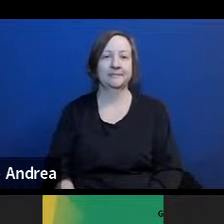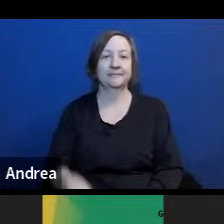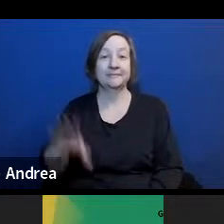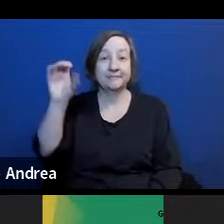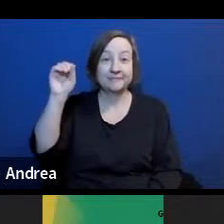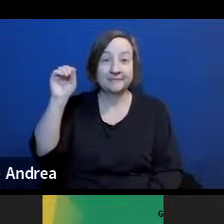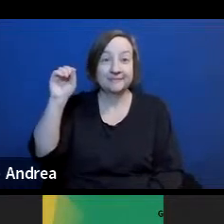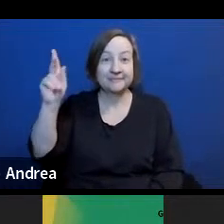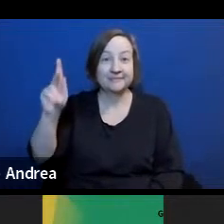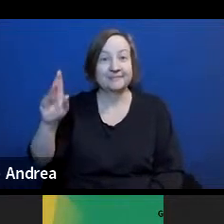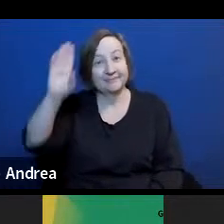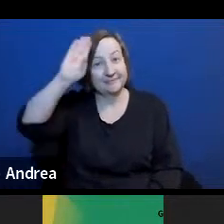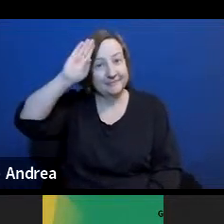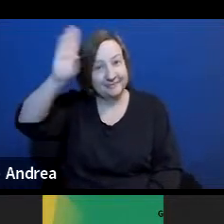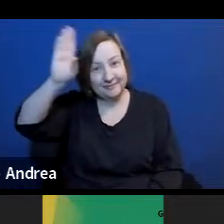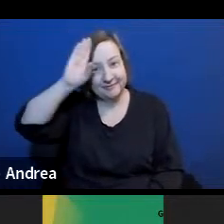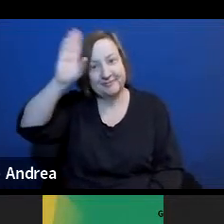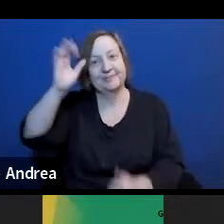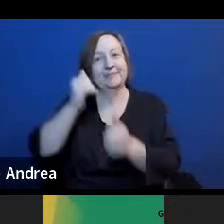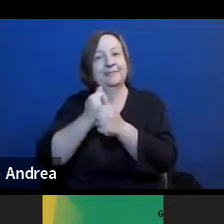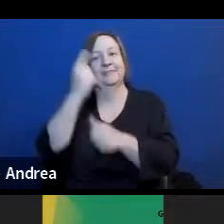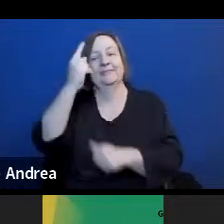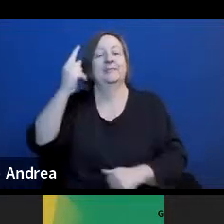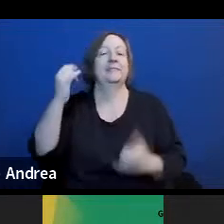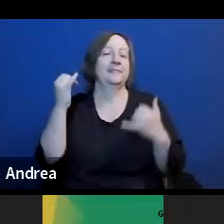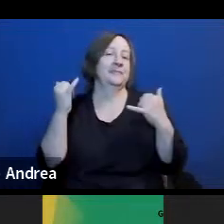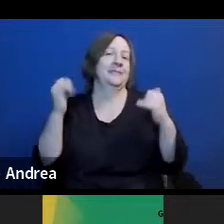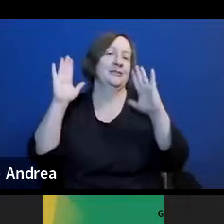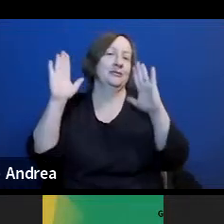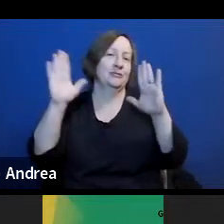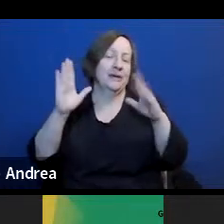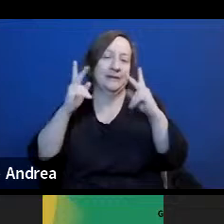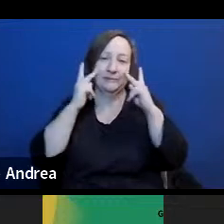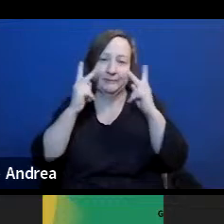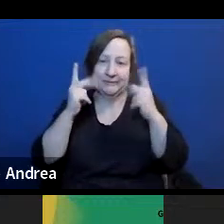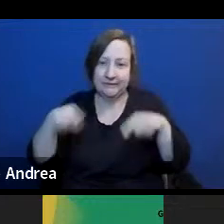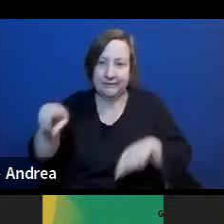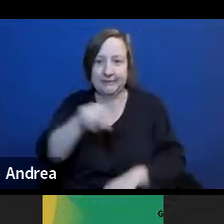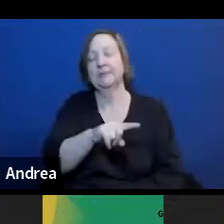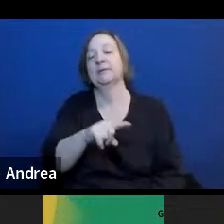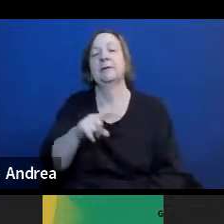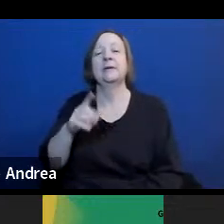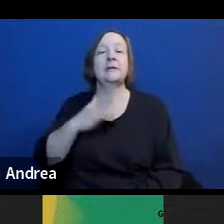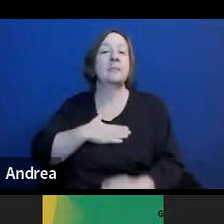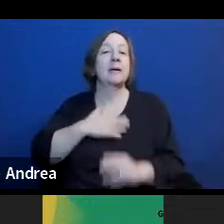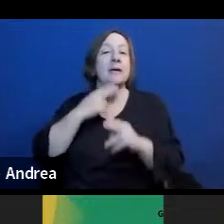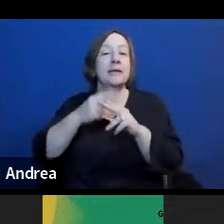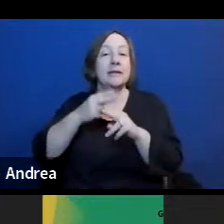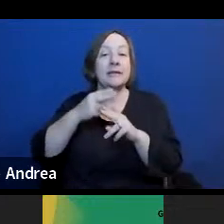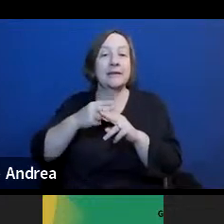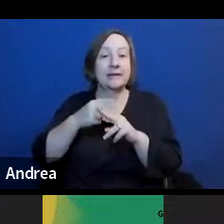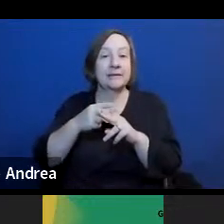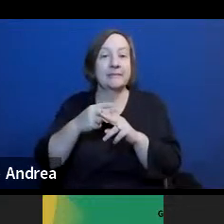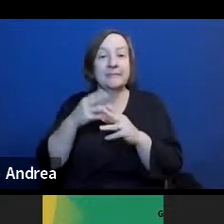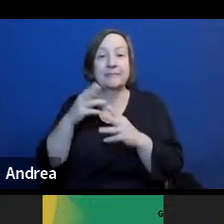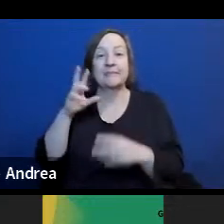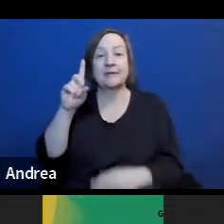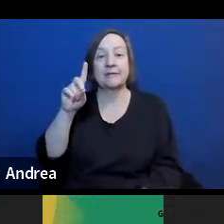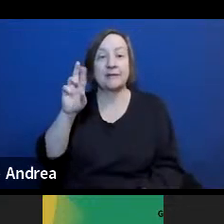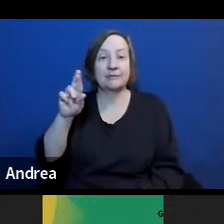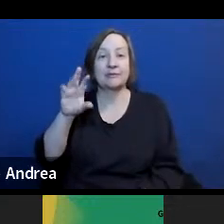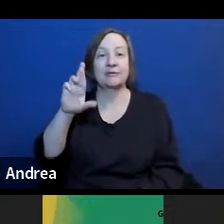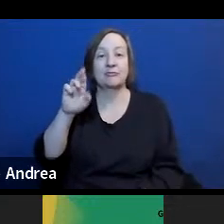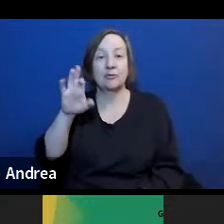right. Hello, everyone. It is great to see you. My name is Dr.